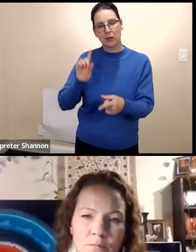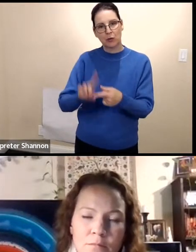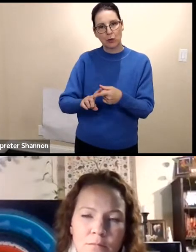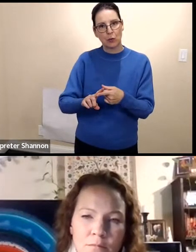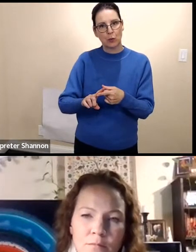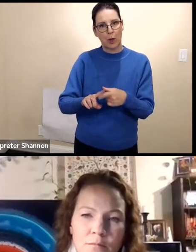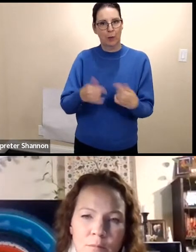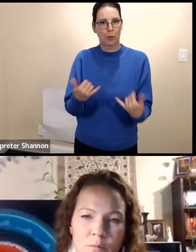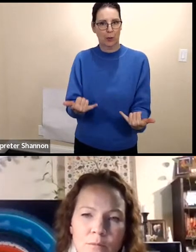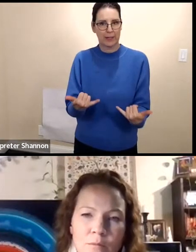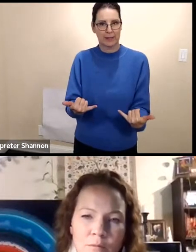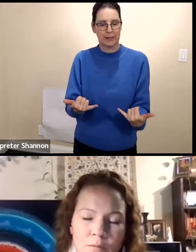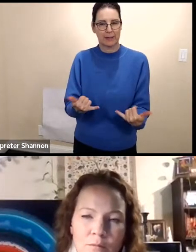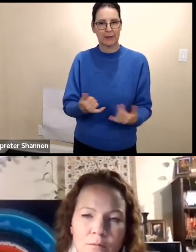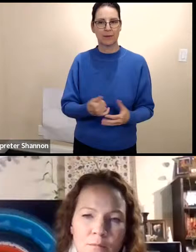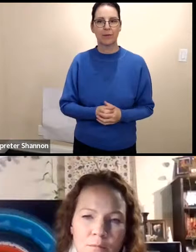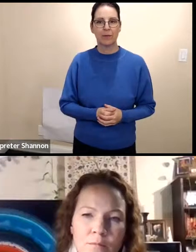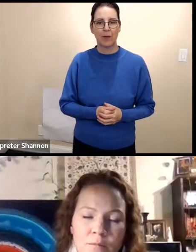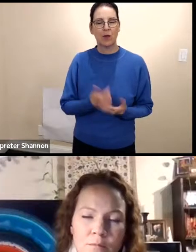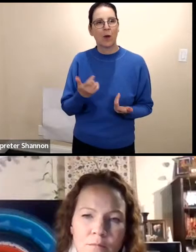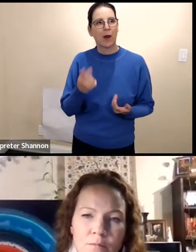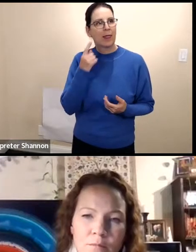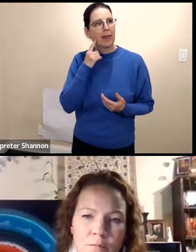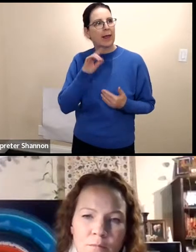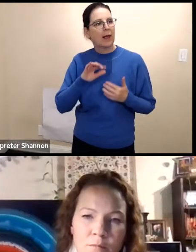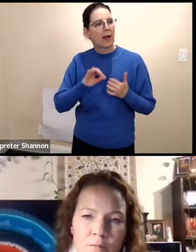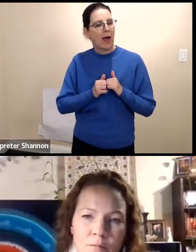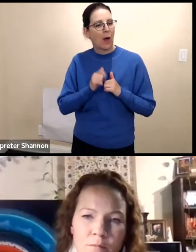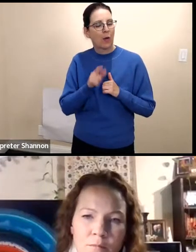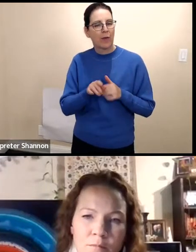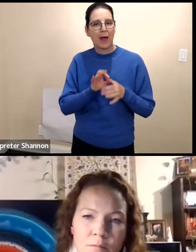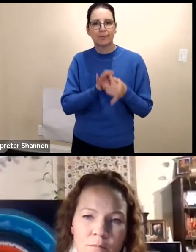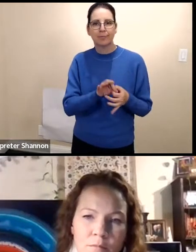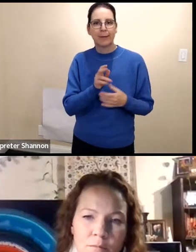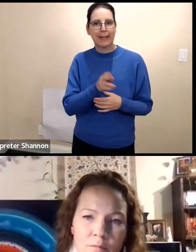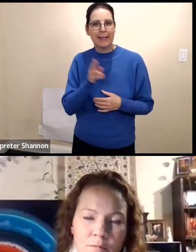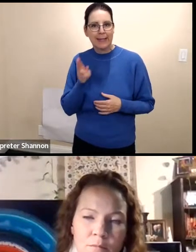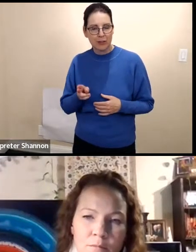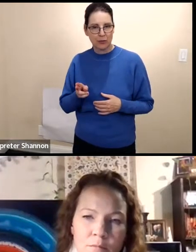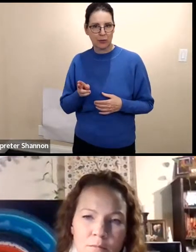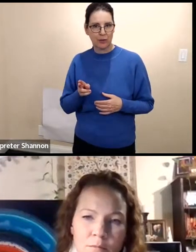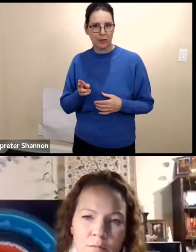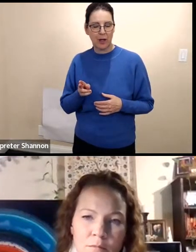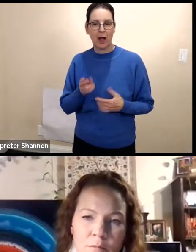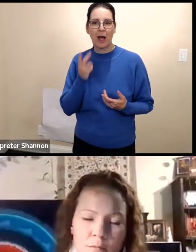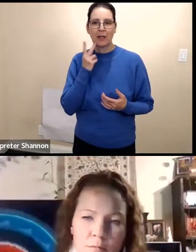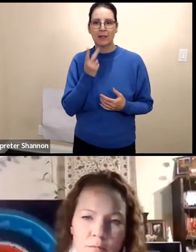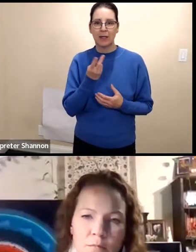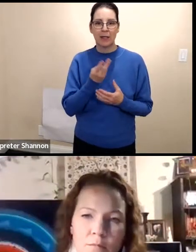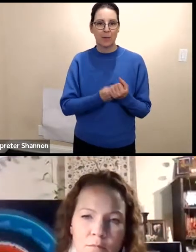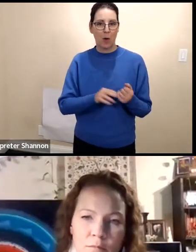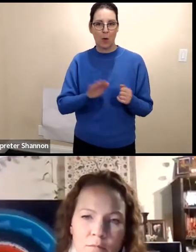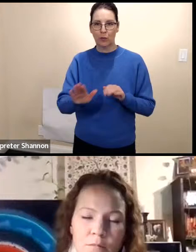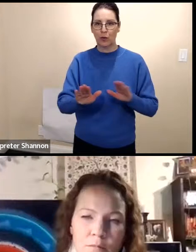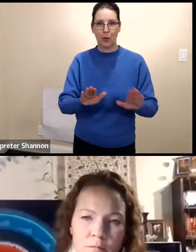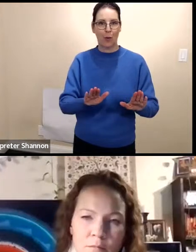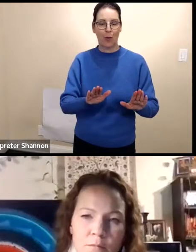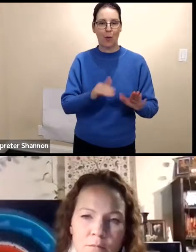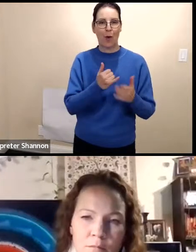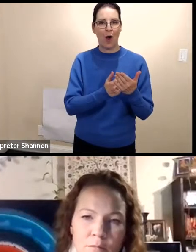thinking of that in relation to history making and and I really see both of your work as doing that as